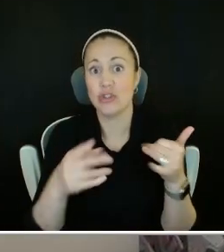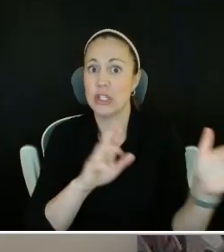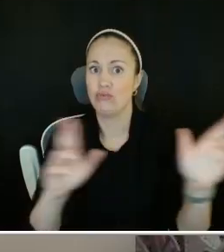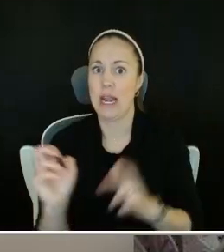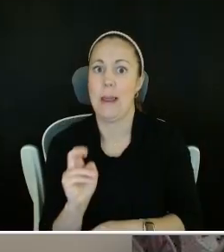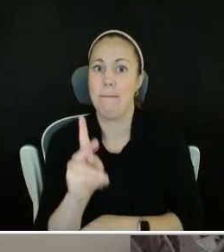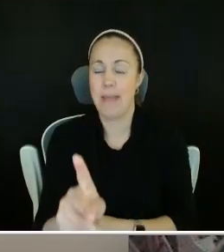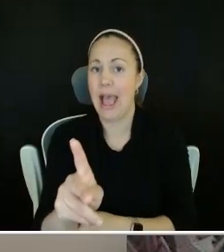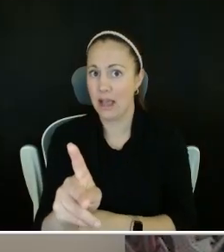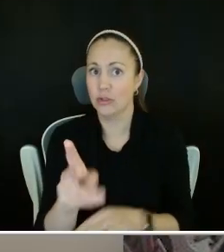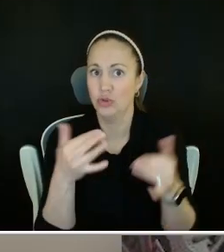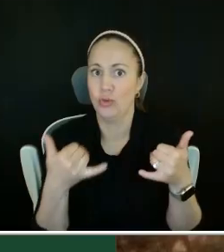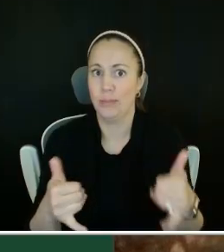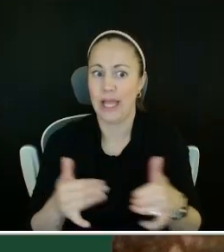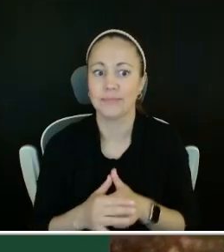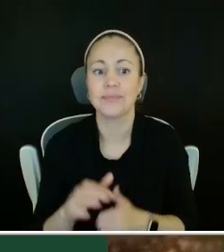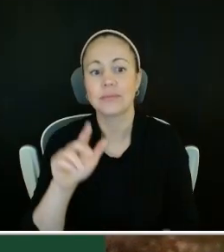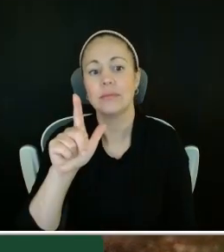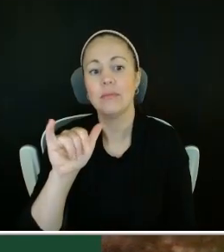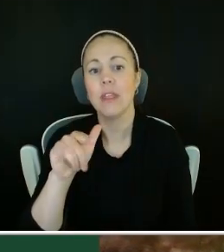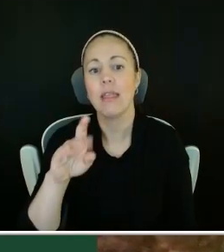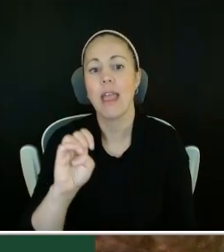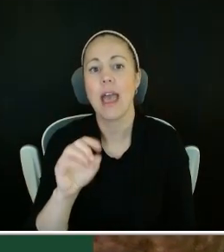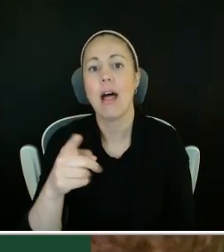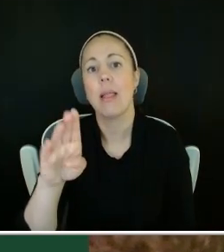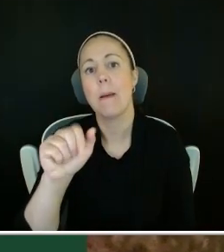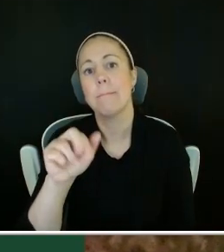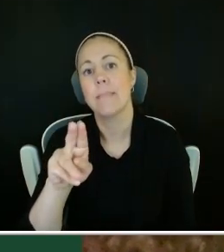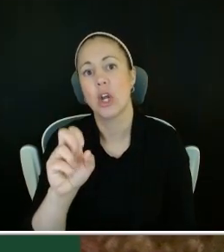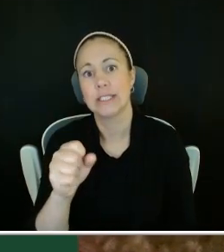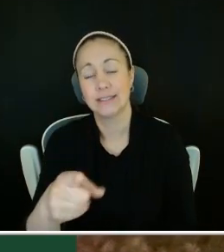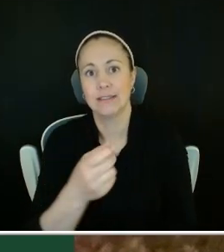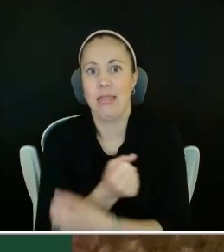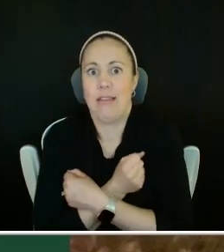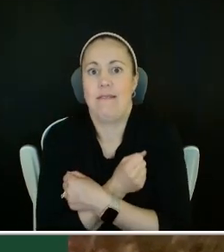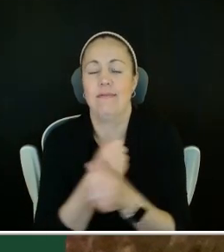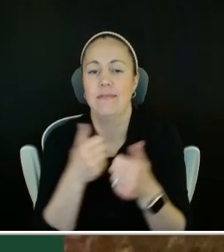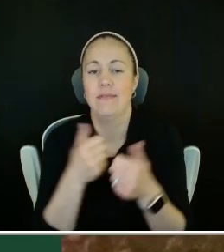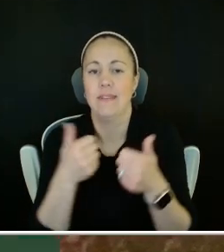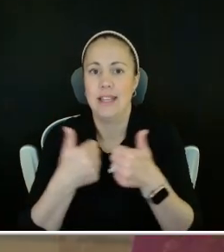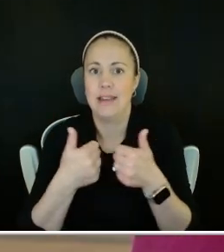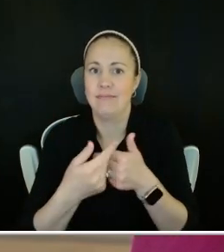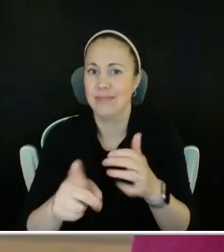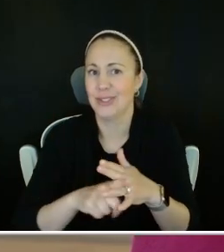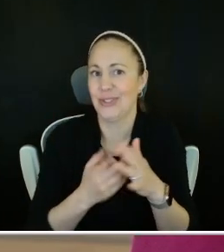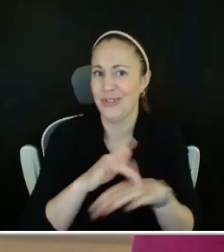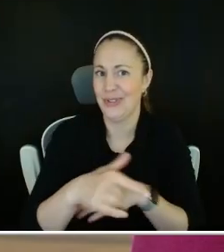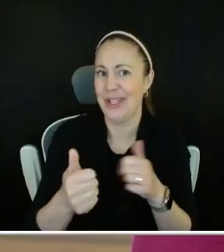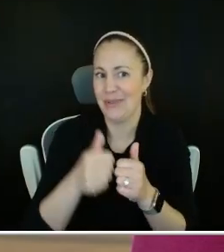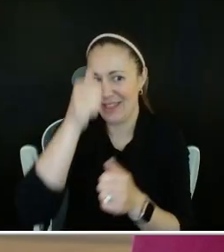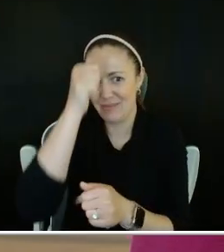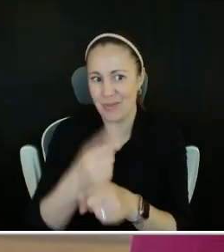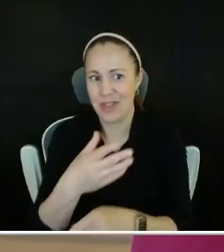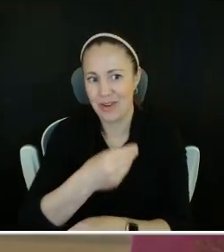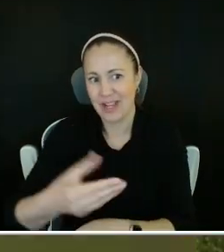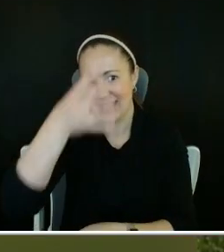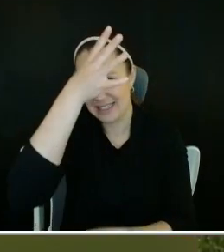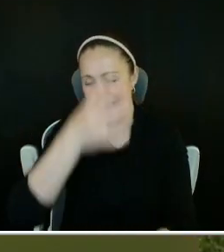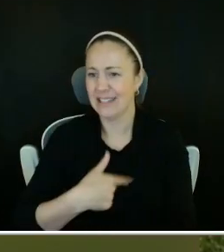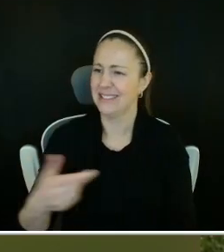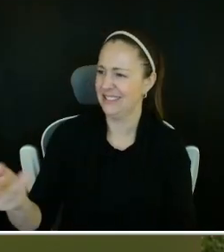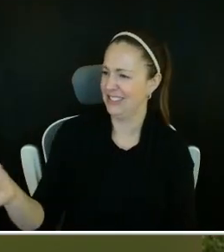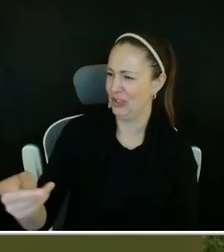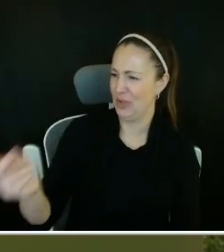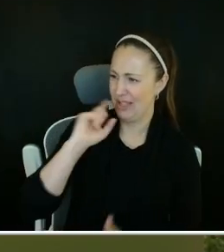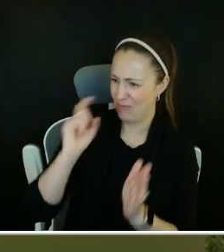the game started early with her brother and her dad. They were throwing in the front yard, and I was like, I want to play. It's